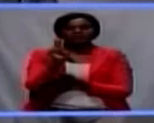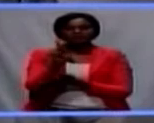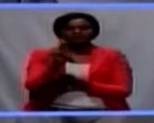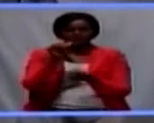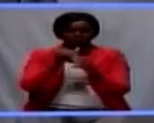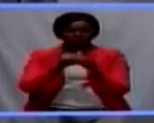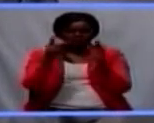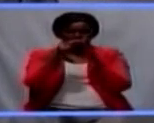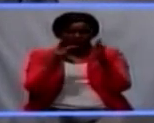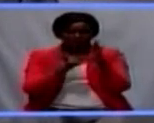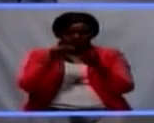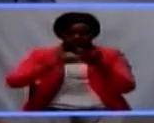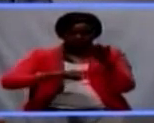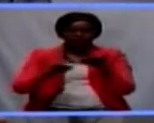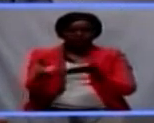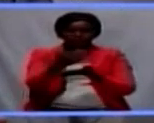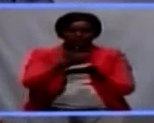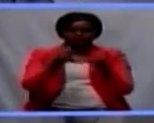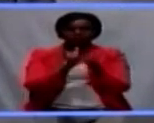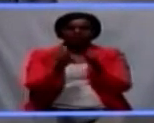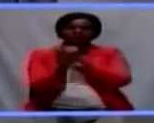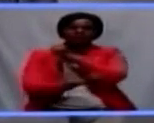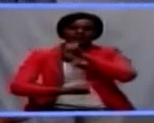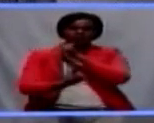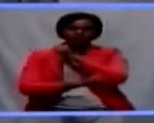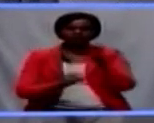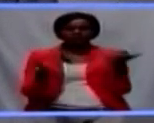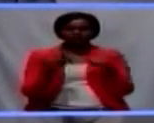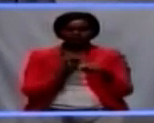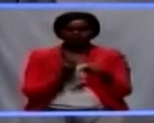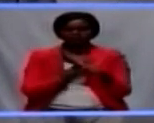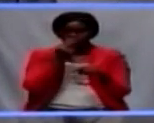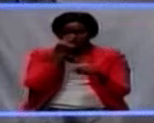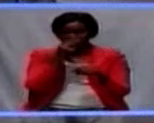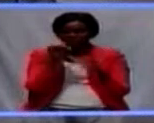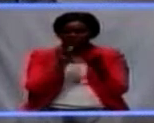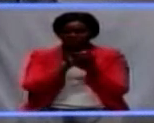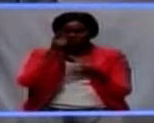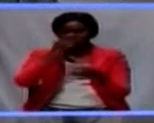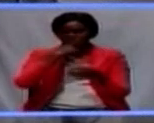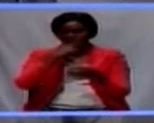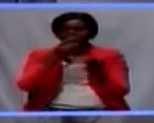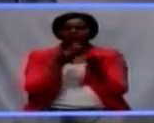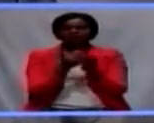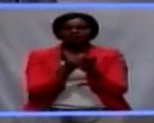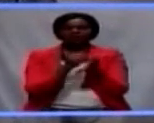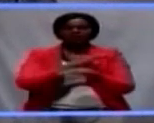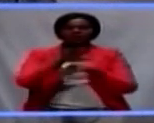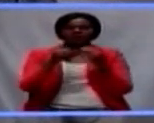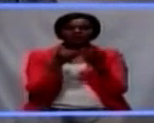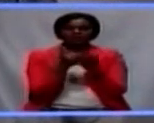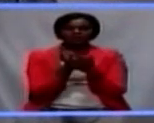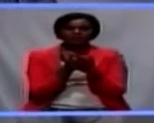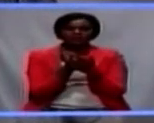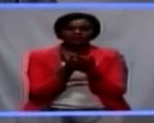principal taxes, interest, and penalties. Mm-hmm. And when you look at the bulk of that money, it was all